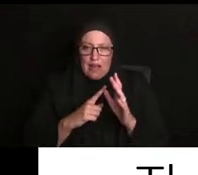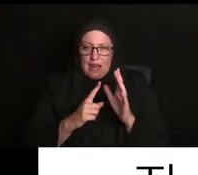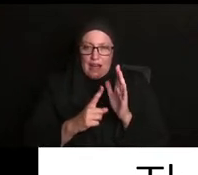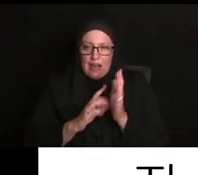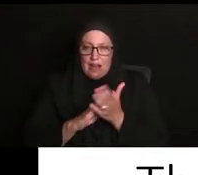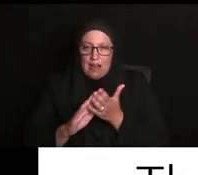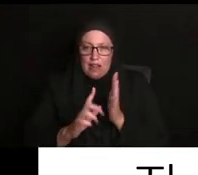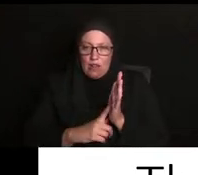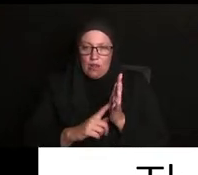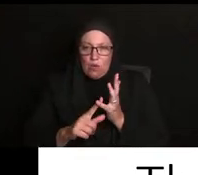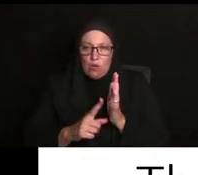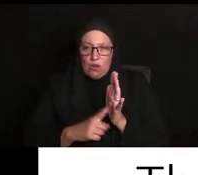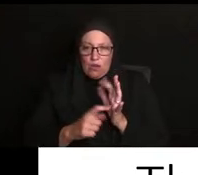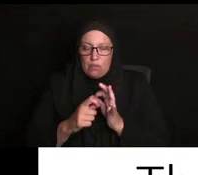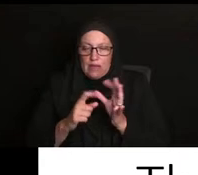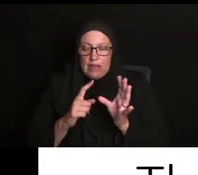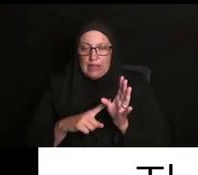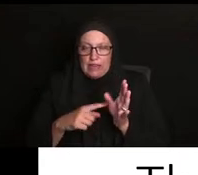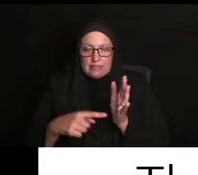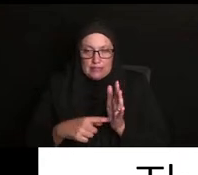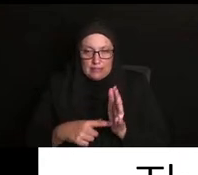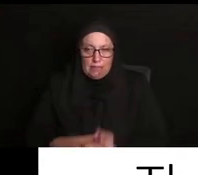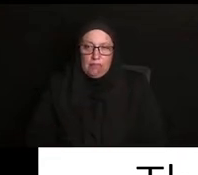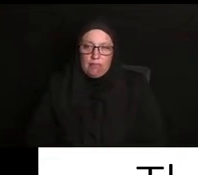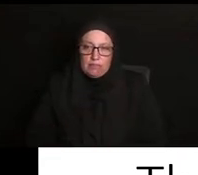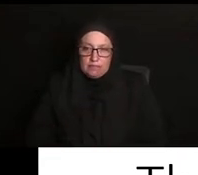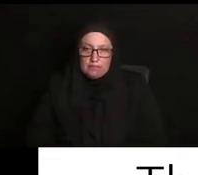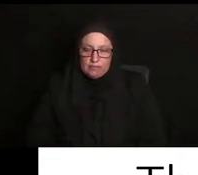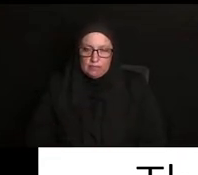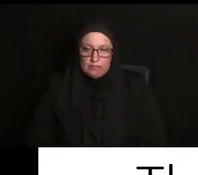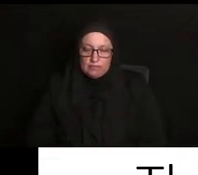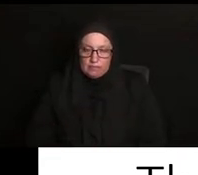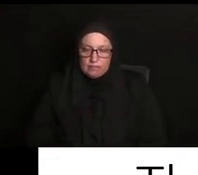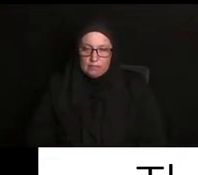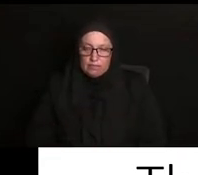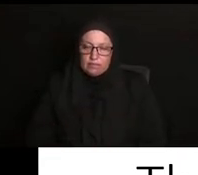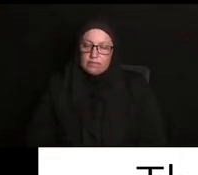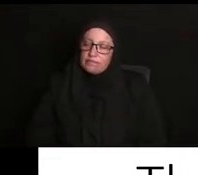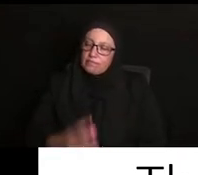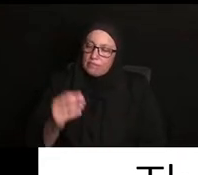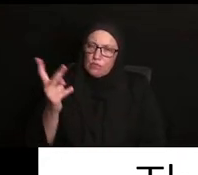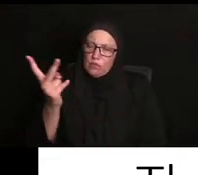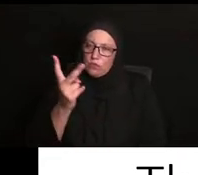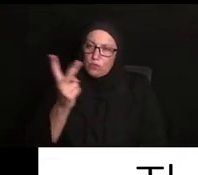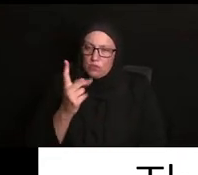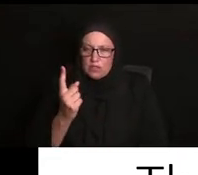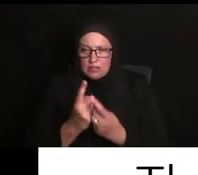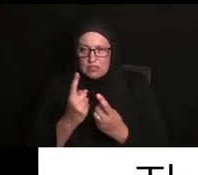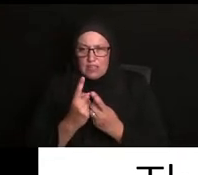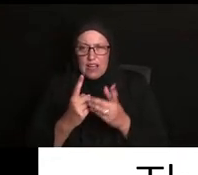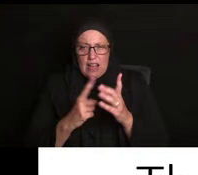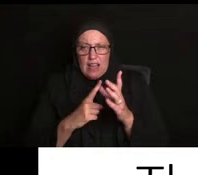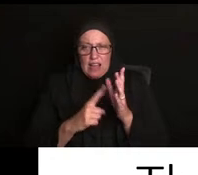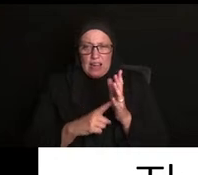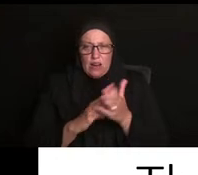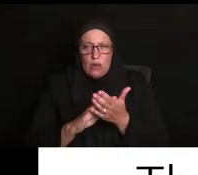annahuma lan yaftariqa hatta yarida alayya al-hawd. These two ahlul bayt and Quran remain together until